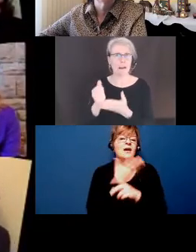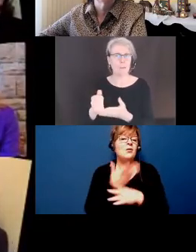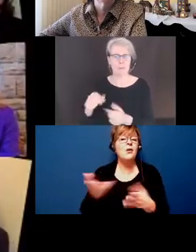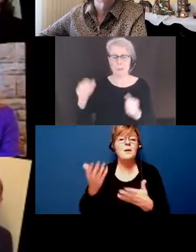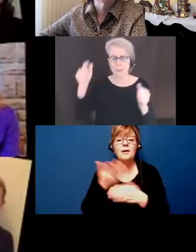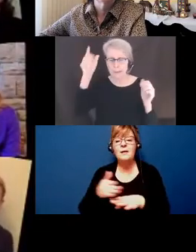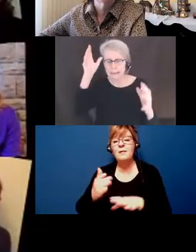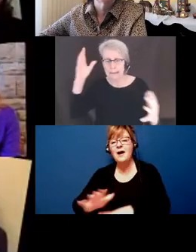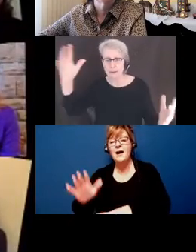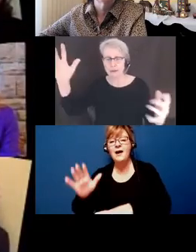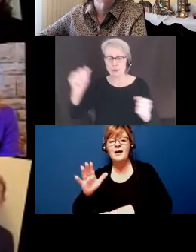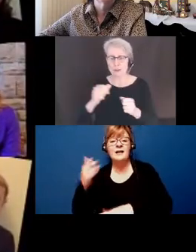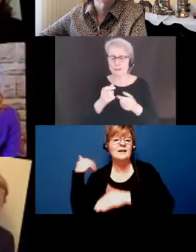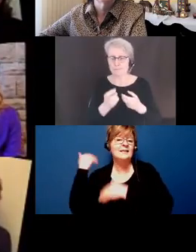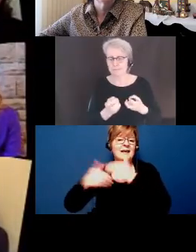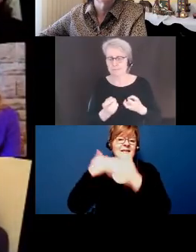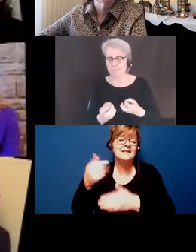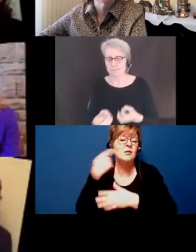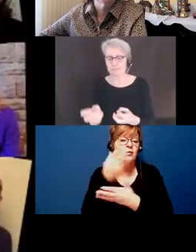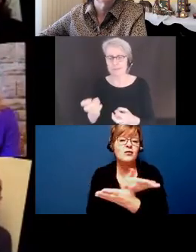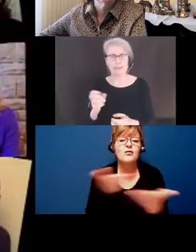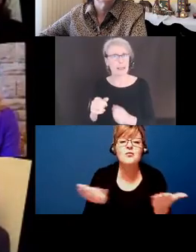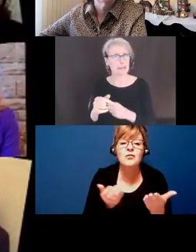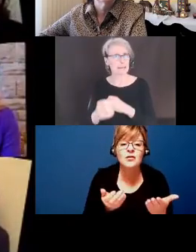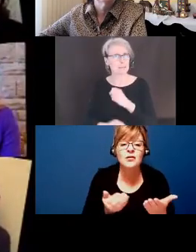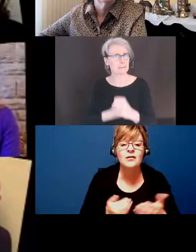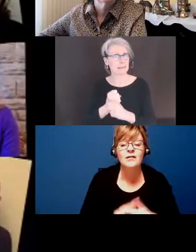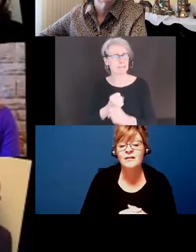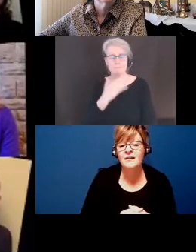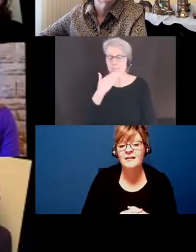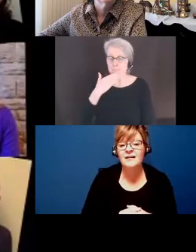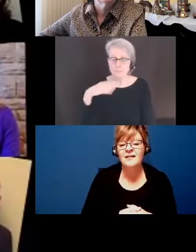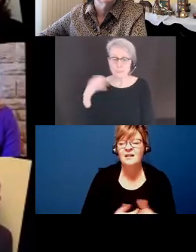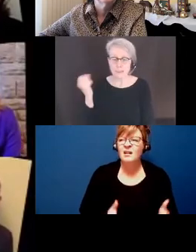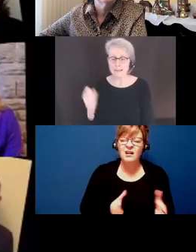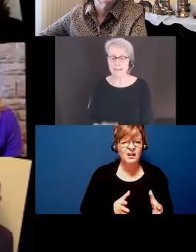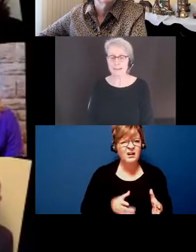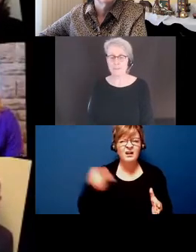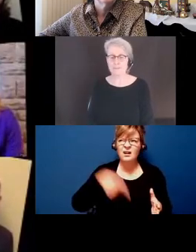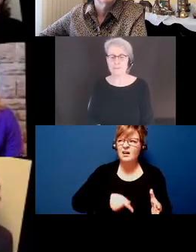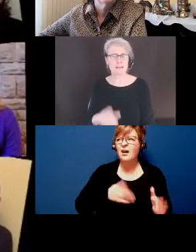dear, and Christmas tidings in the beer. Can I be the fruit here?